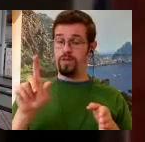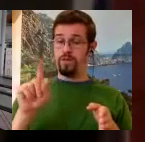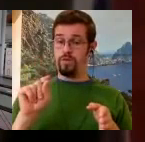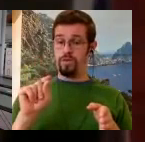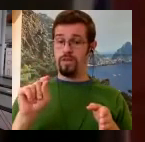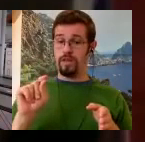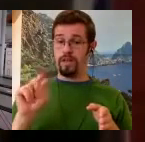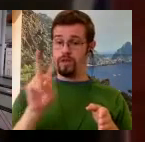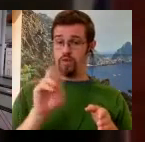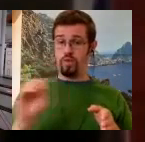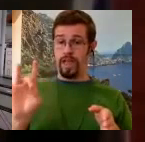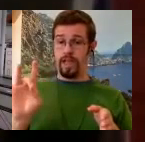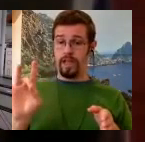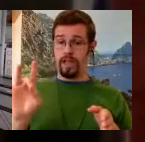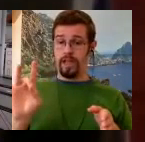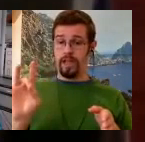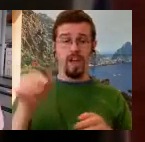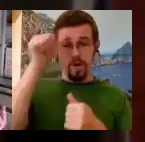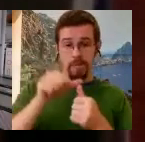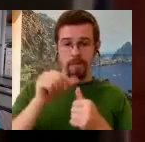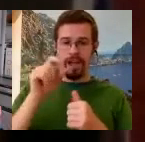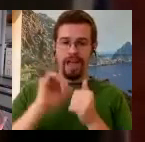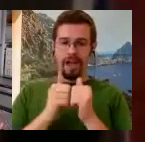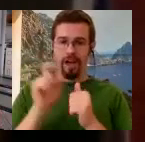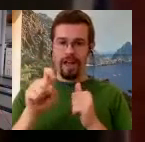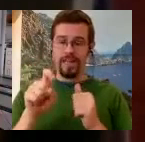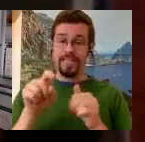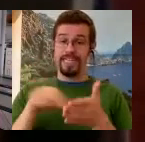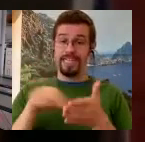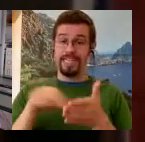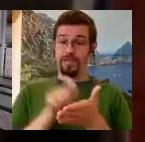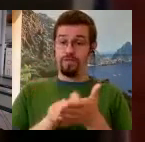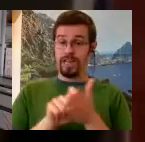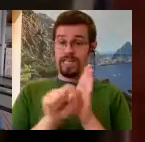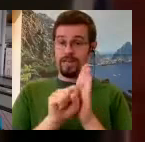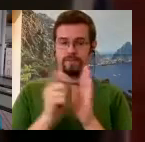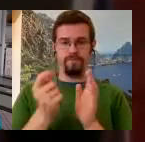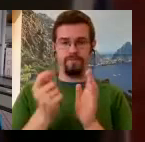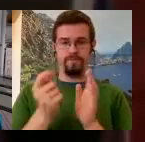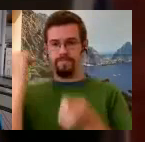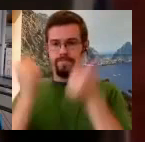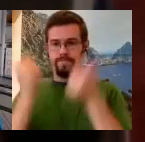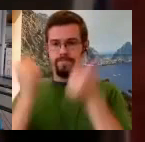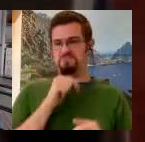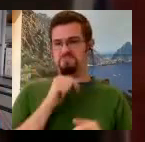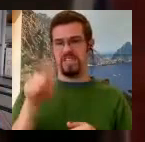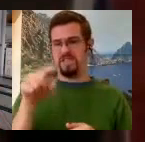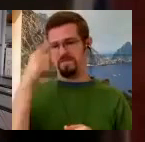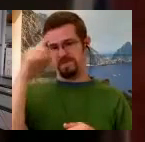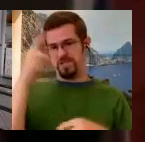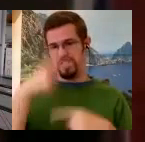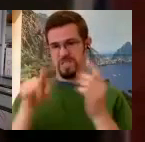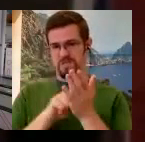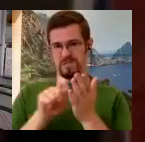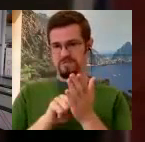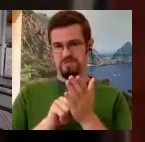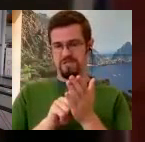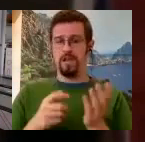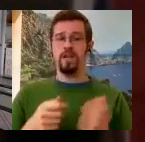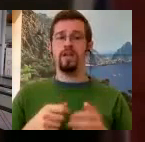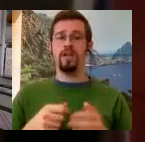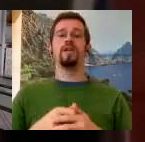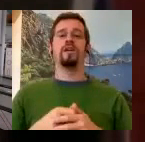take out all the dance writing symbols, which is wonderful, but they weren't needed for sign writing, were they? And that was, I remember the conversions. Oh,